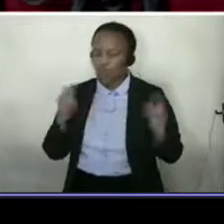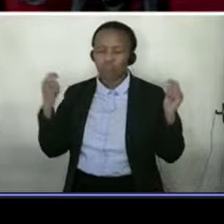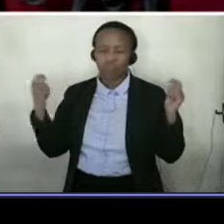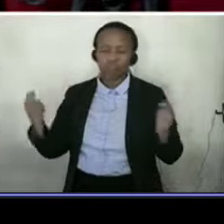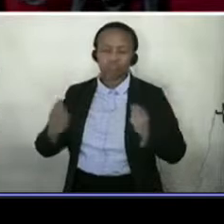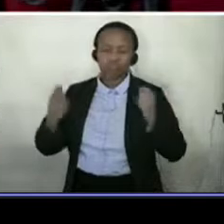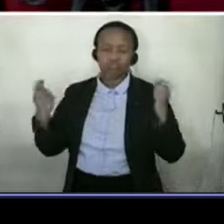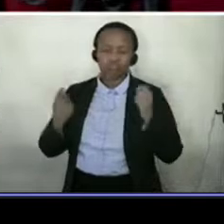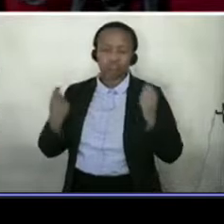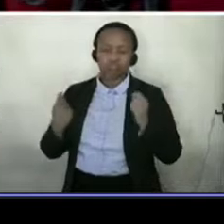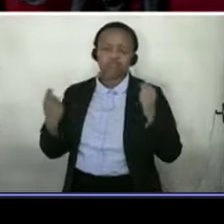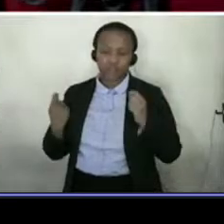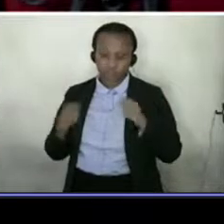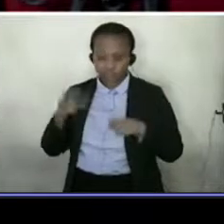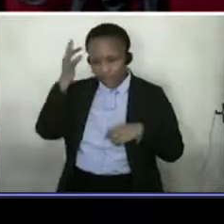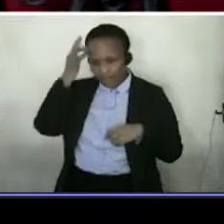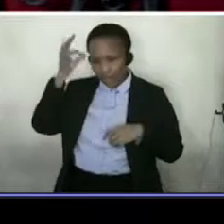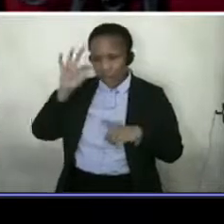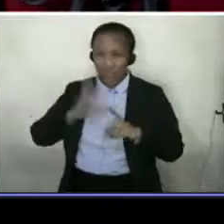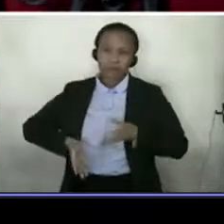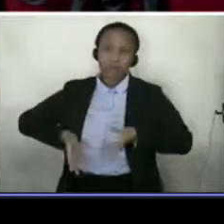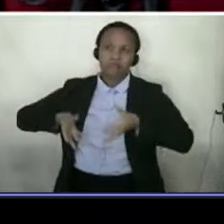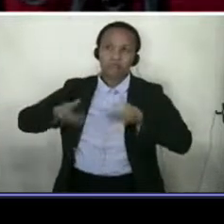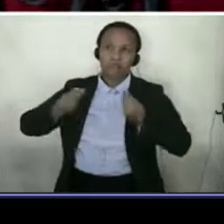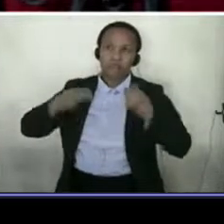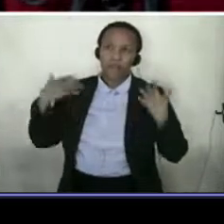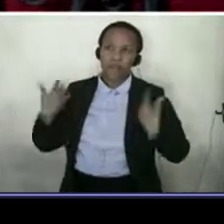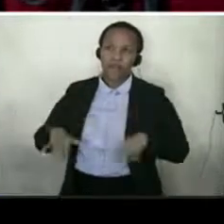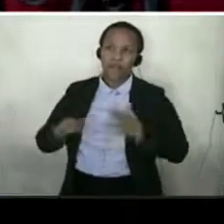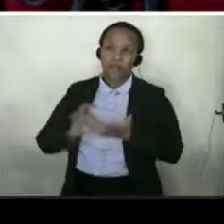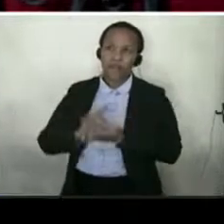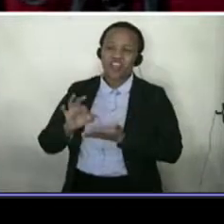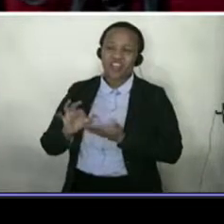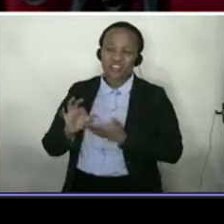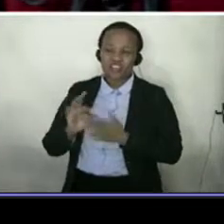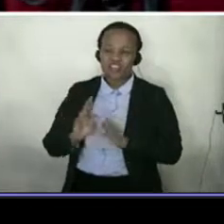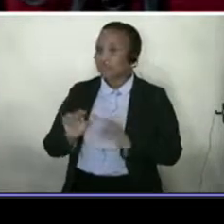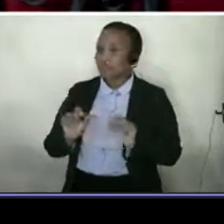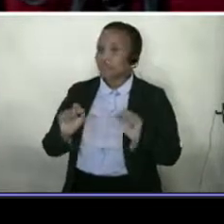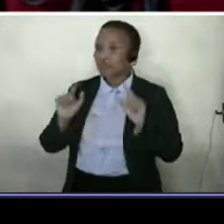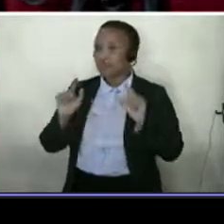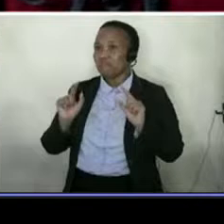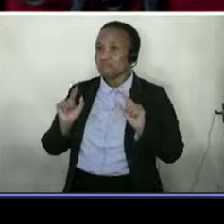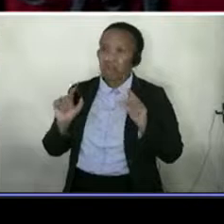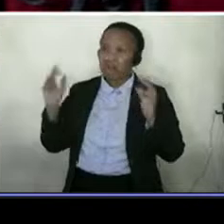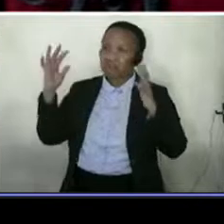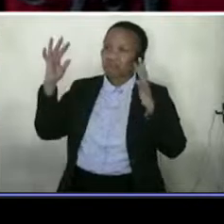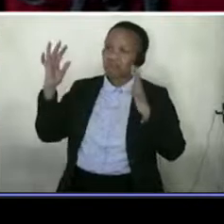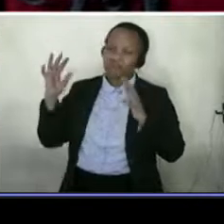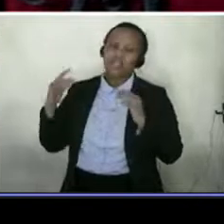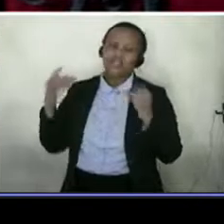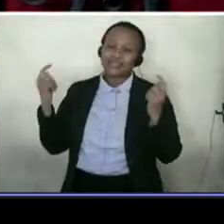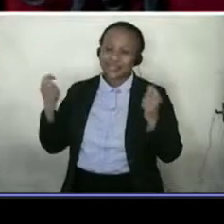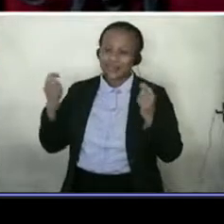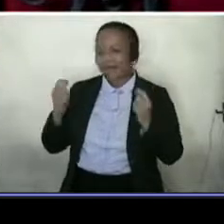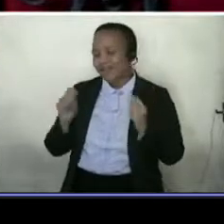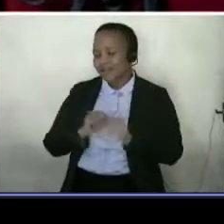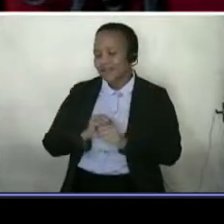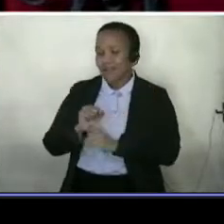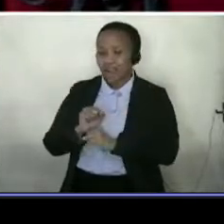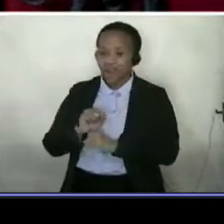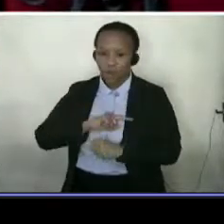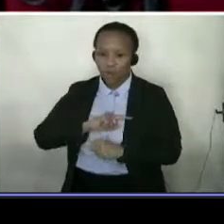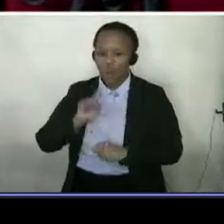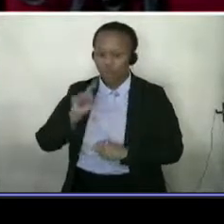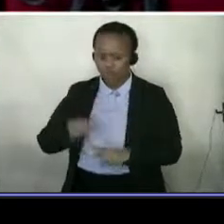department has achieved a clean audit report, because that is what ought to be. The celebration of a clean audit or an